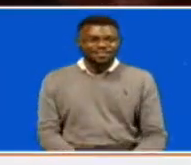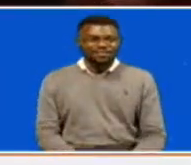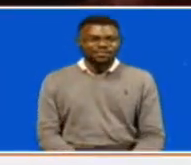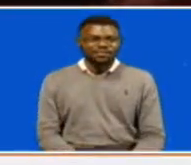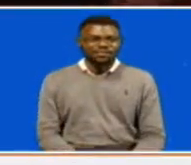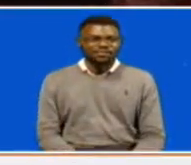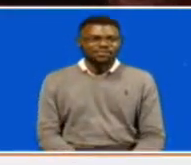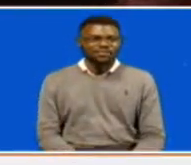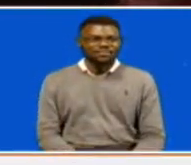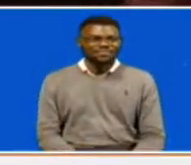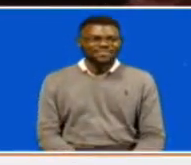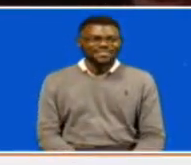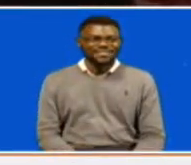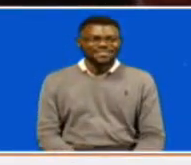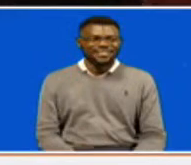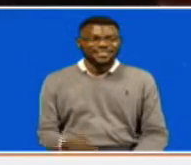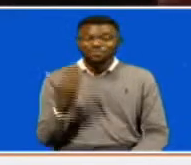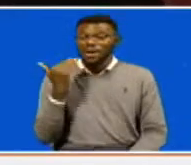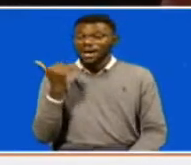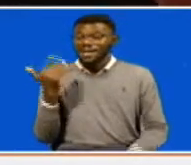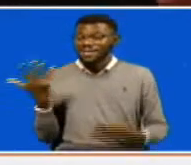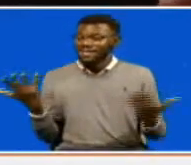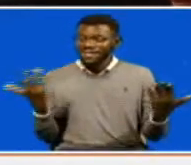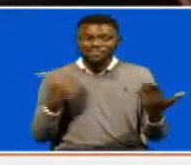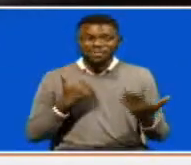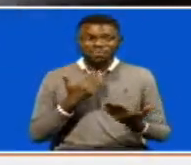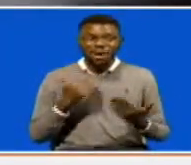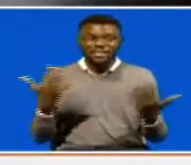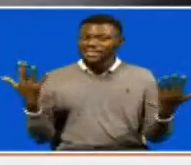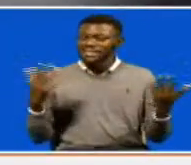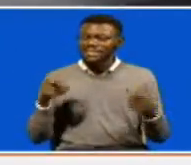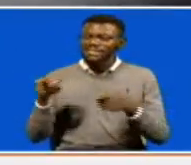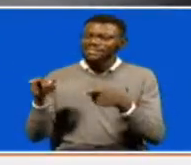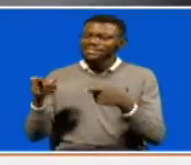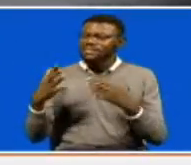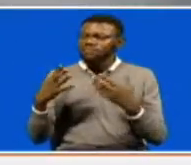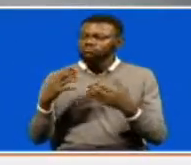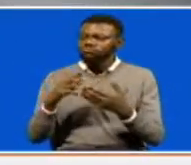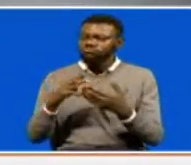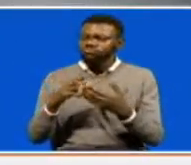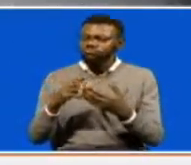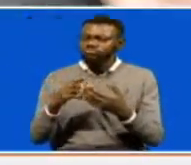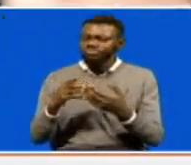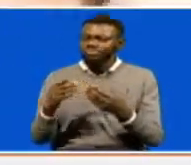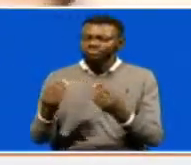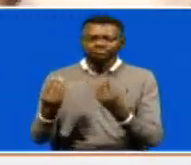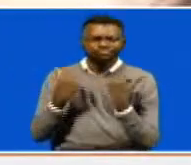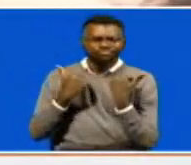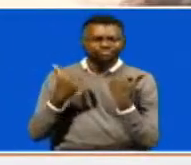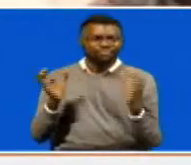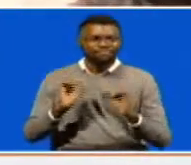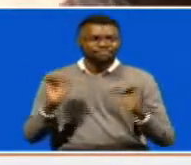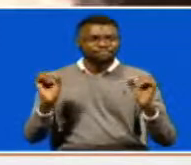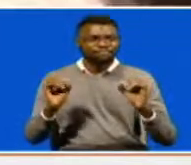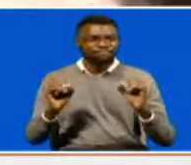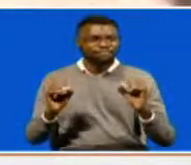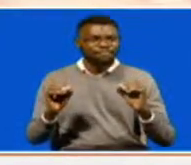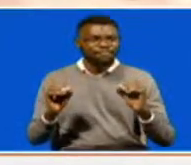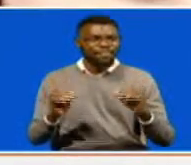I'll retire. Because it's just like, I don't want to, I'm not here to battle people. If people want me to retire, I'm not retire. I said it to you last time, yeah, isn't it?